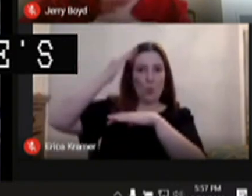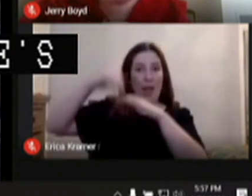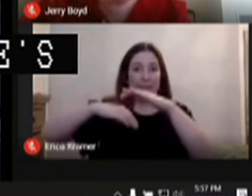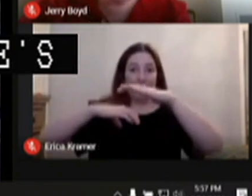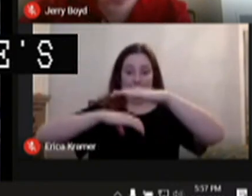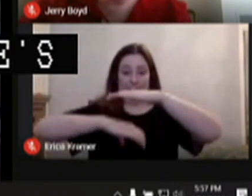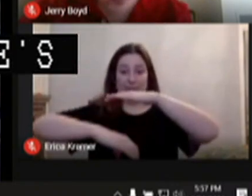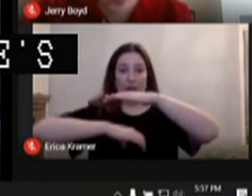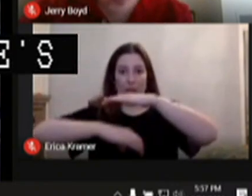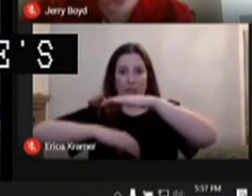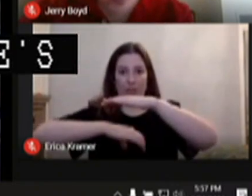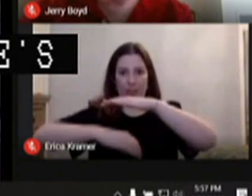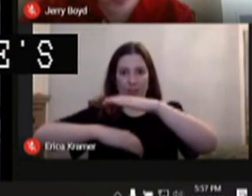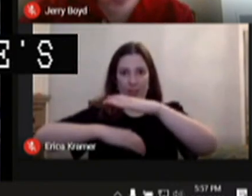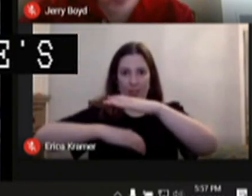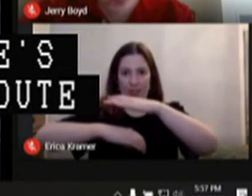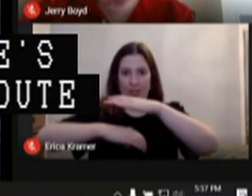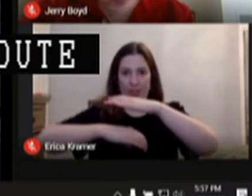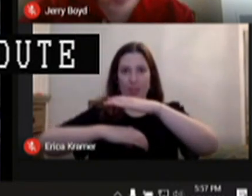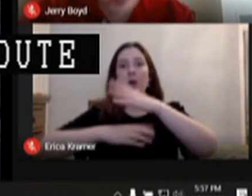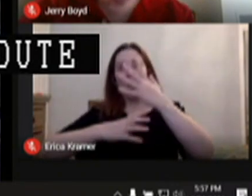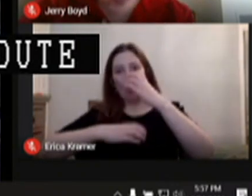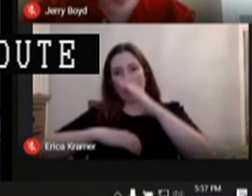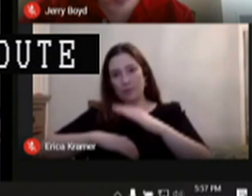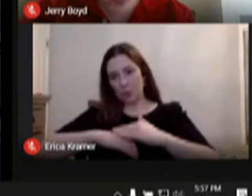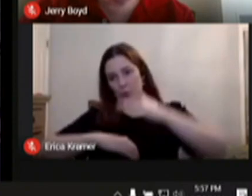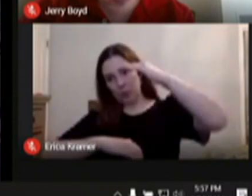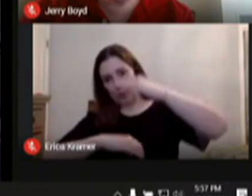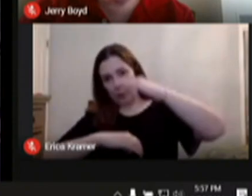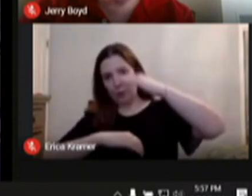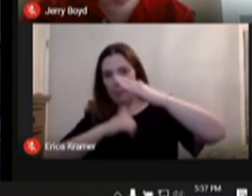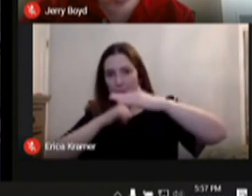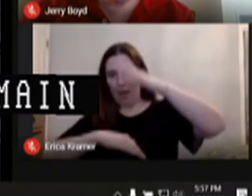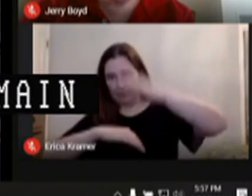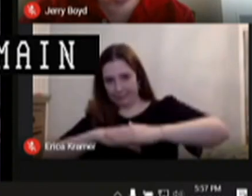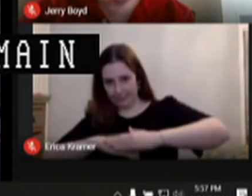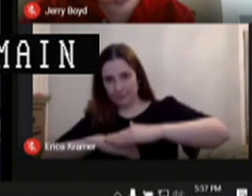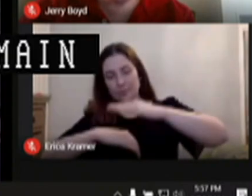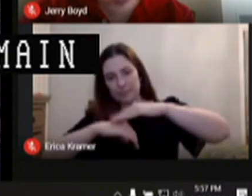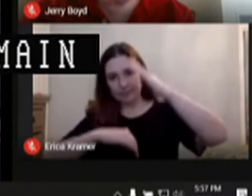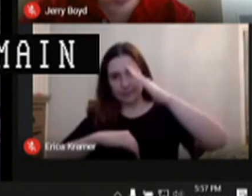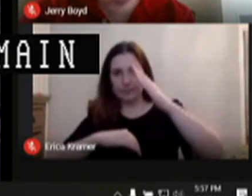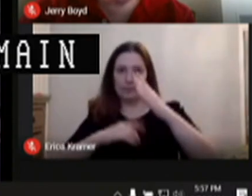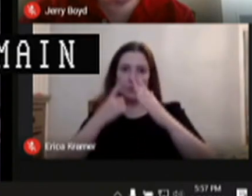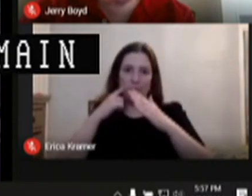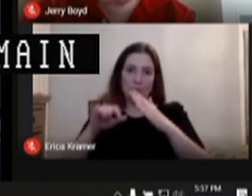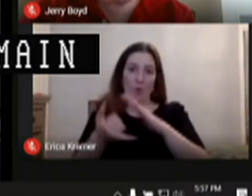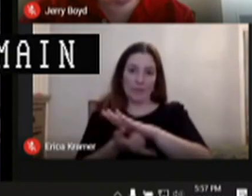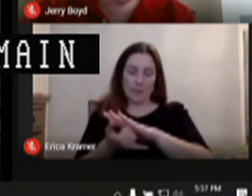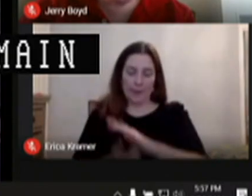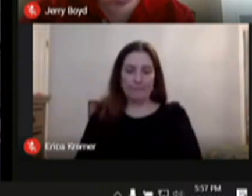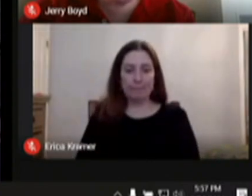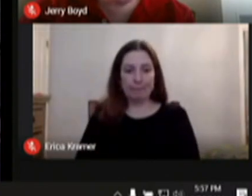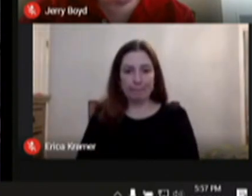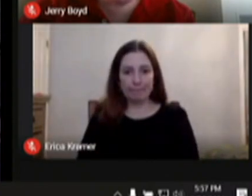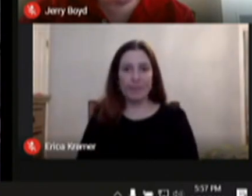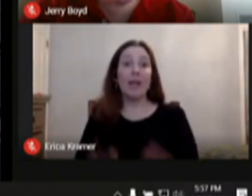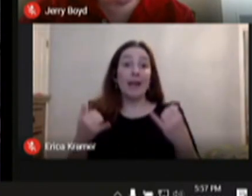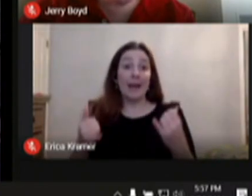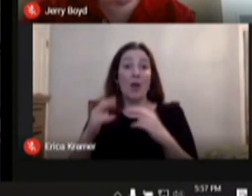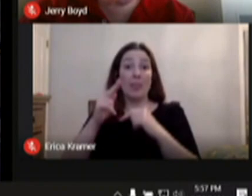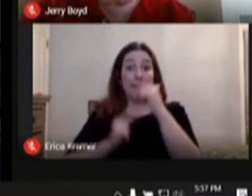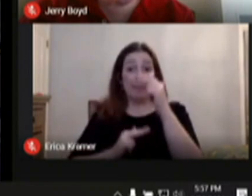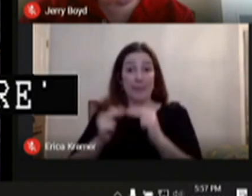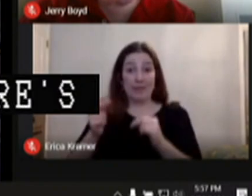which leads you from the sidewalk right up to that main entrance of the building. On top of the building, there's a roof terrace, which